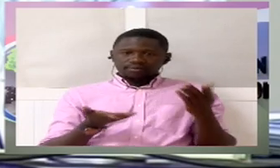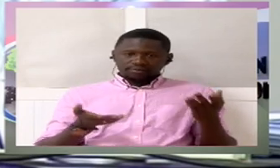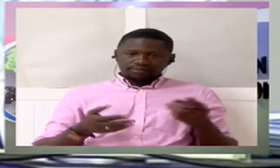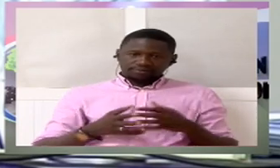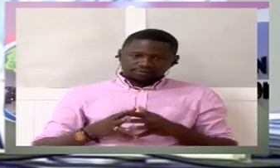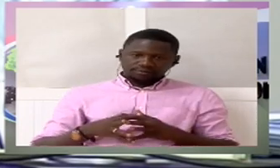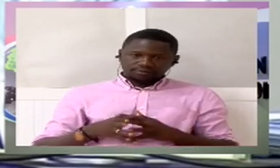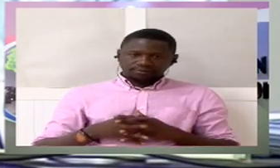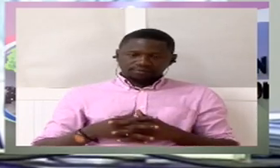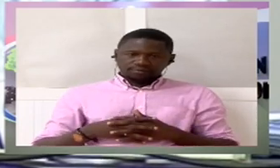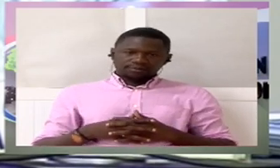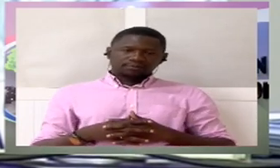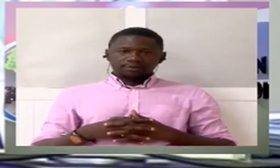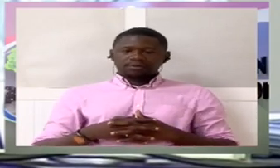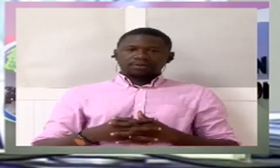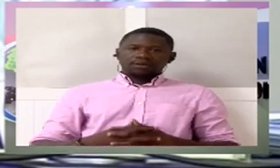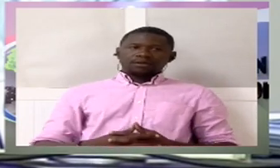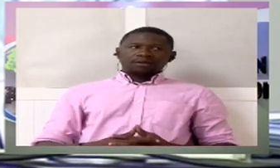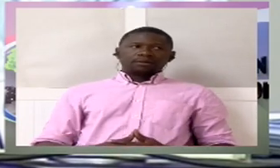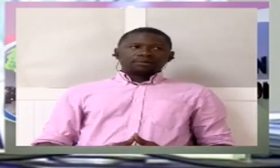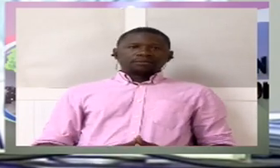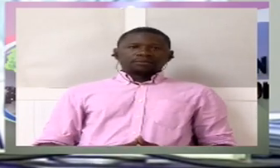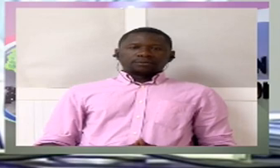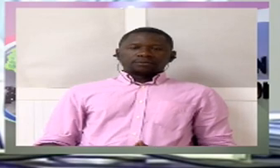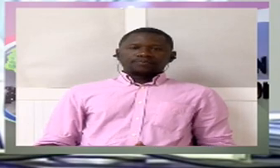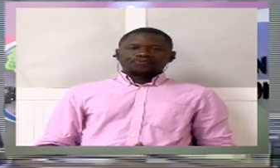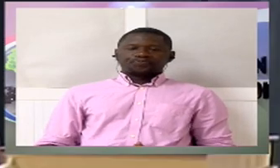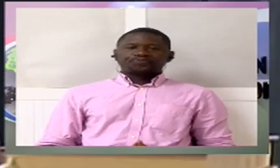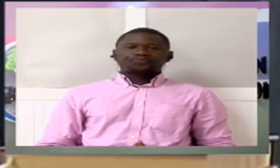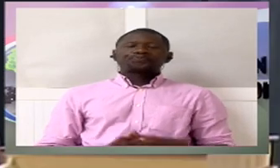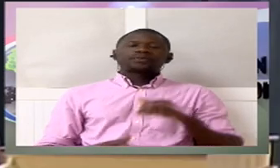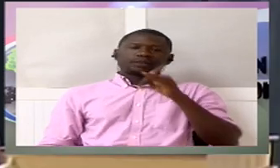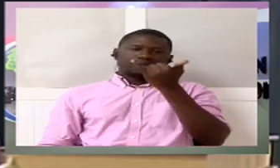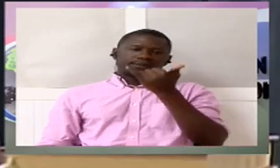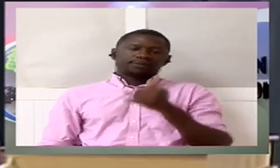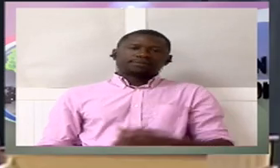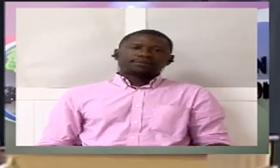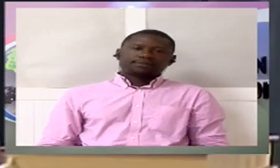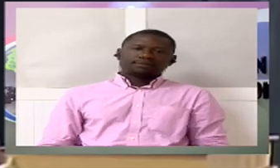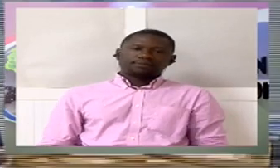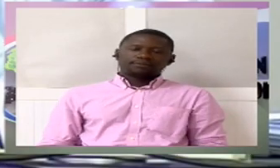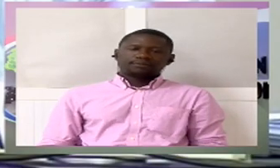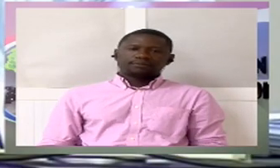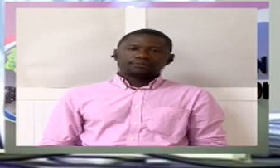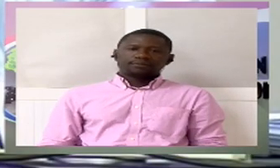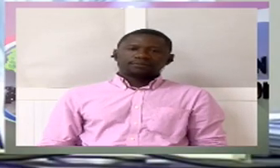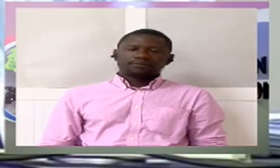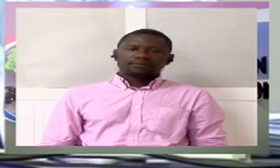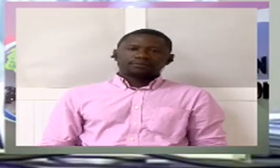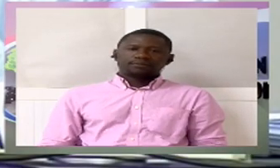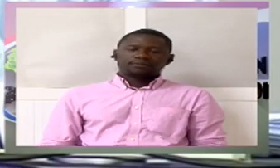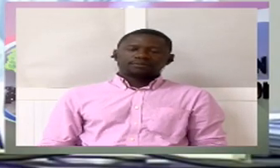keta ala bagasu ala fengulu ulakuwa be kaitolu menula. Yes. This is.